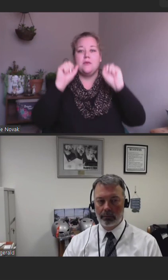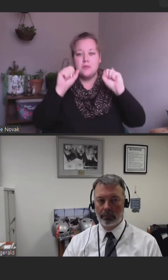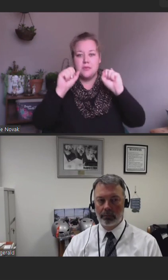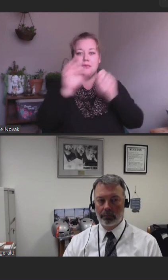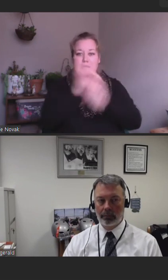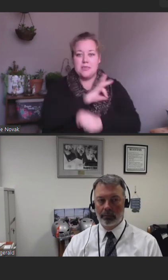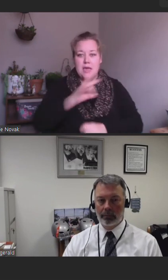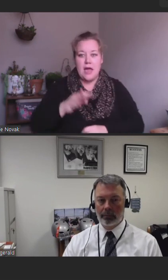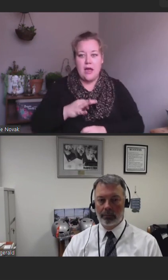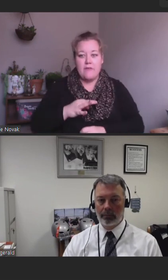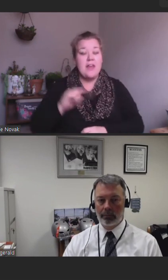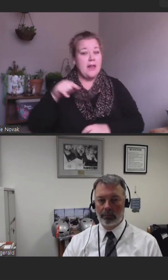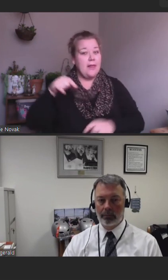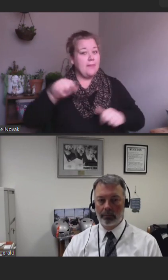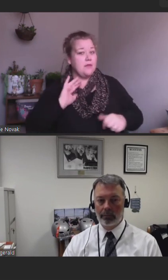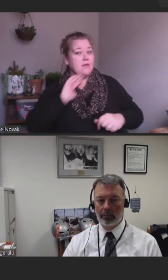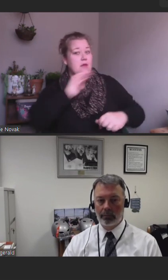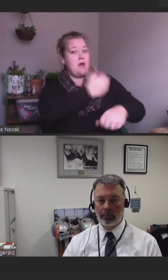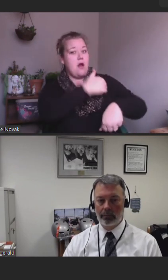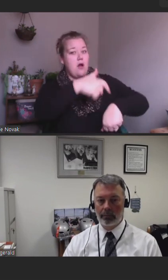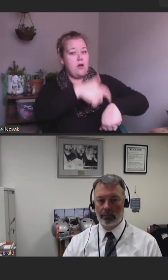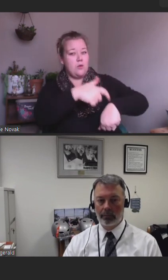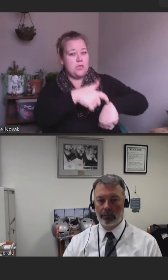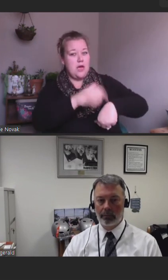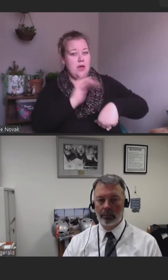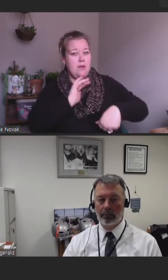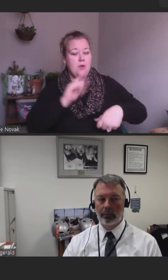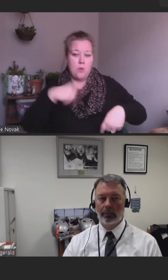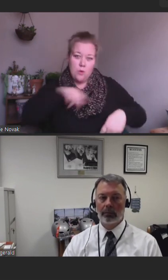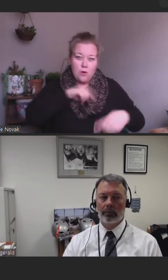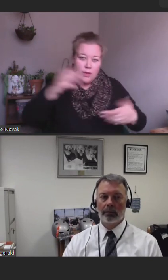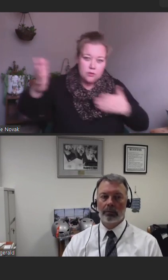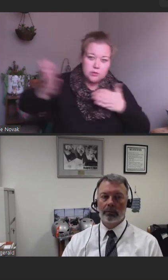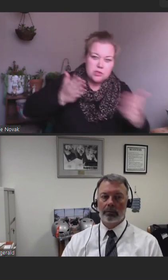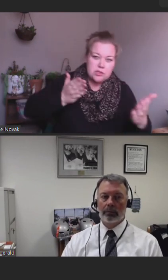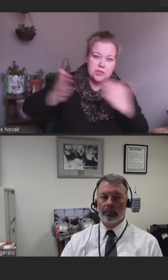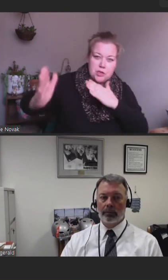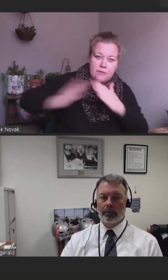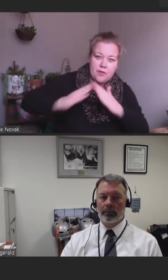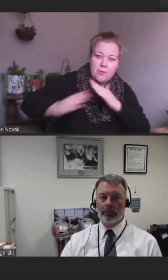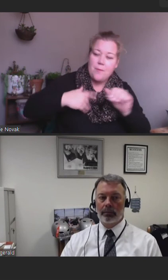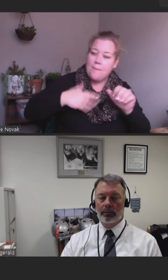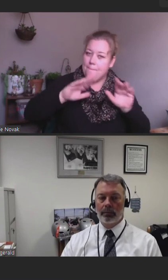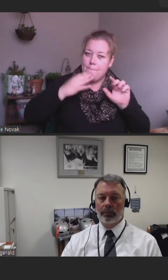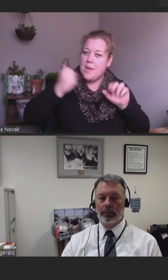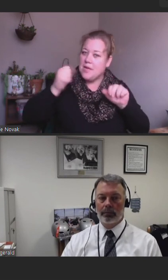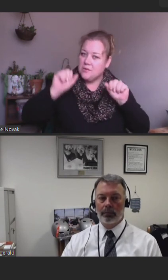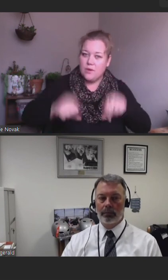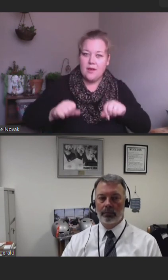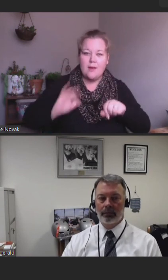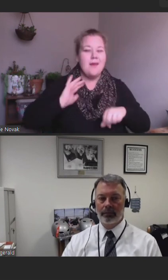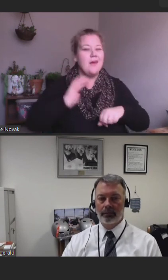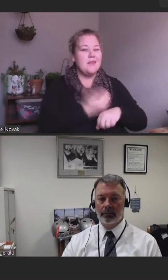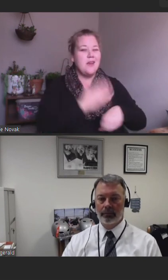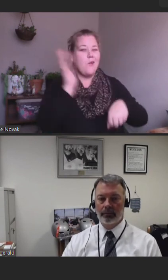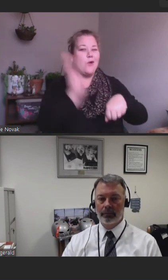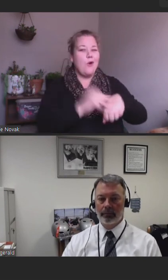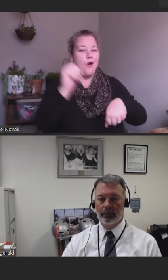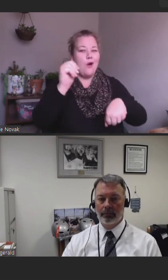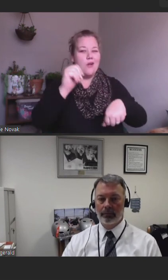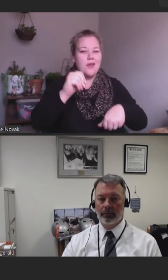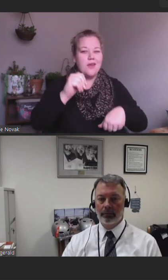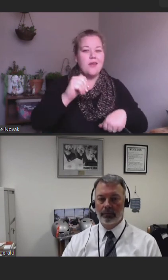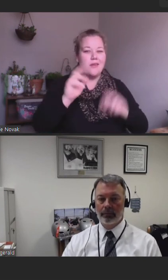time collectively to rise up, to serve our communities as best we can. It is our calling, and this is really